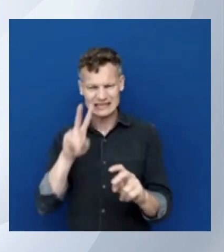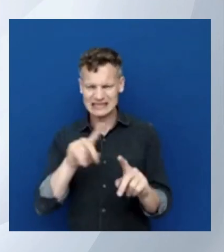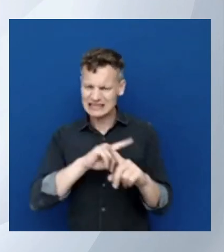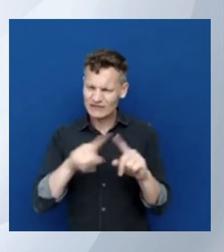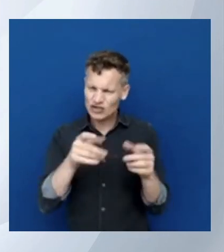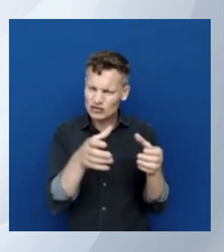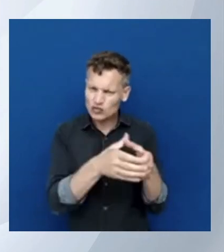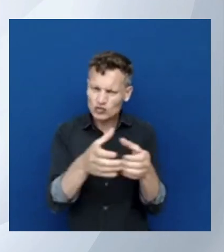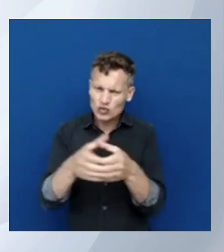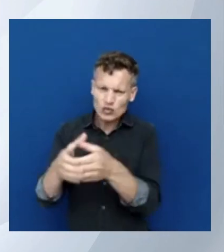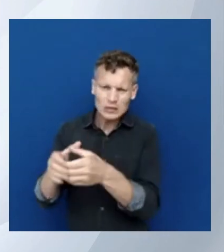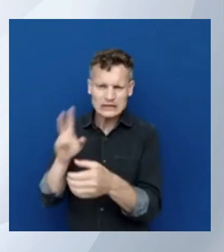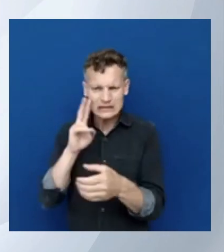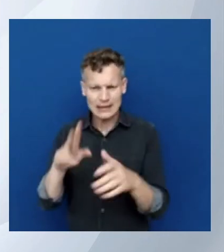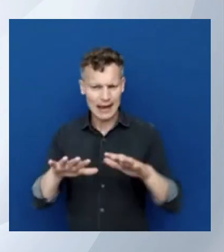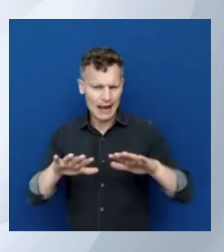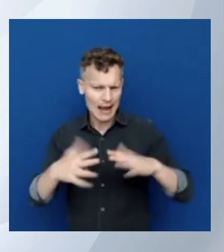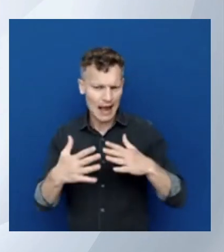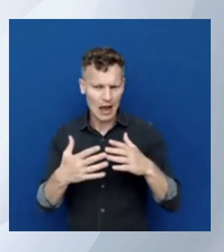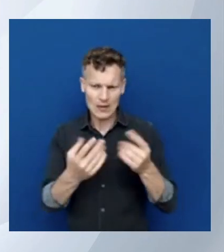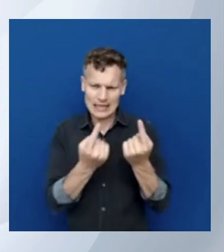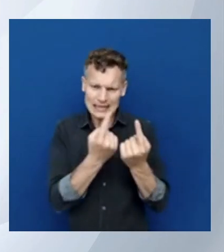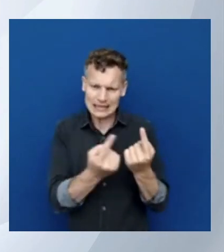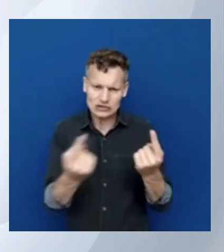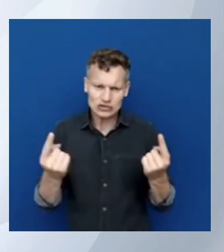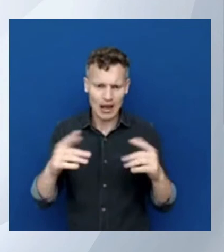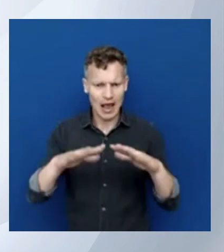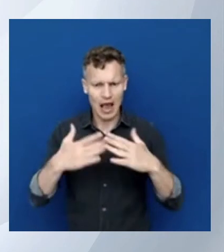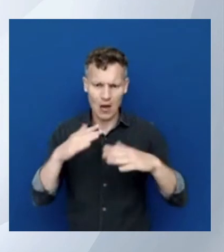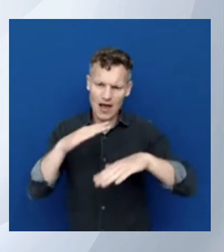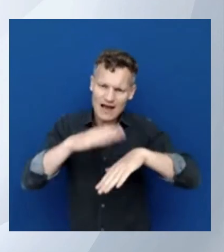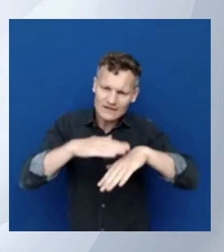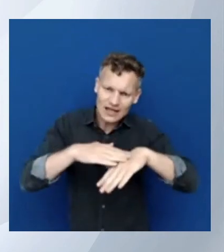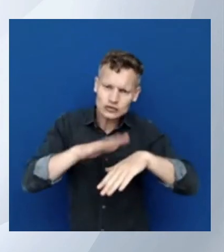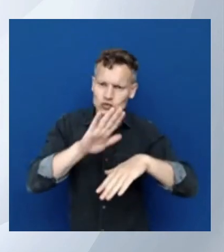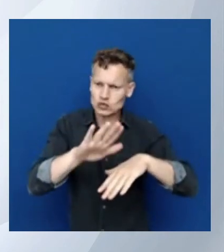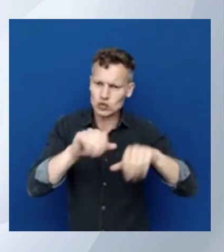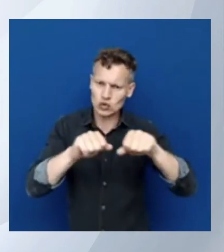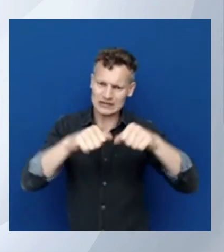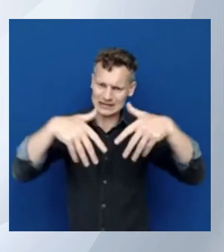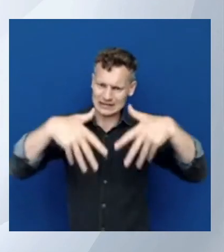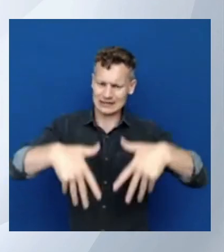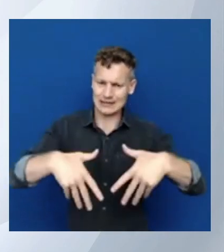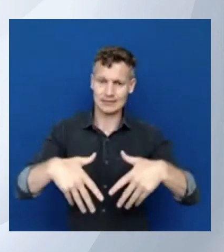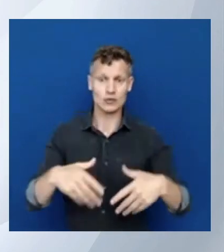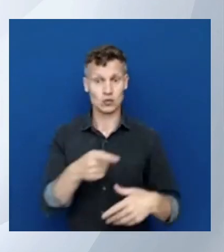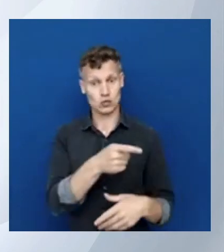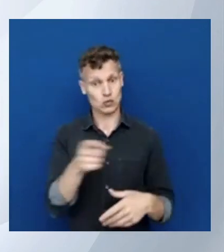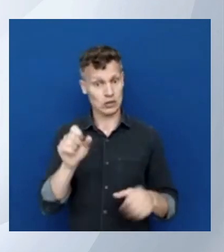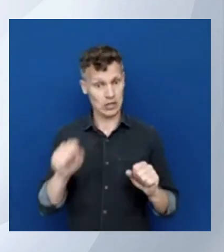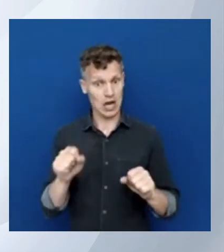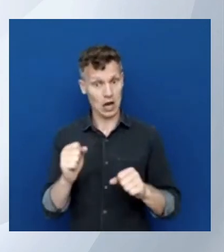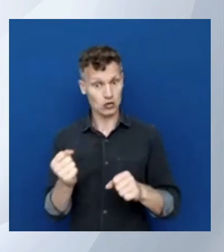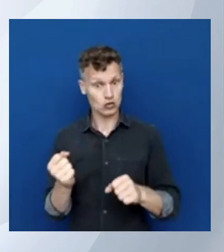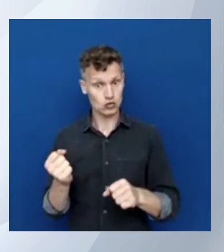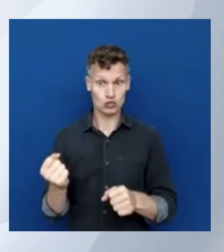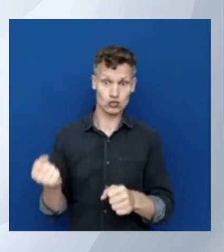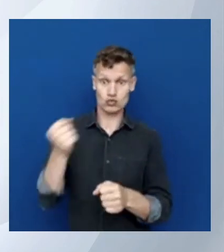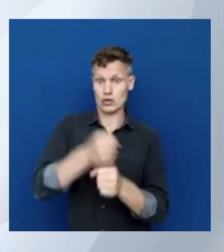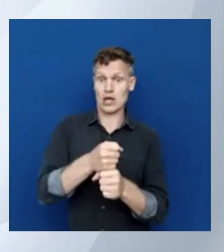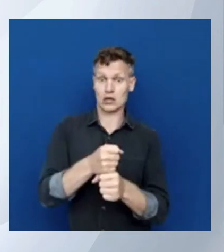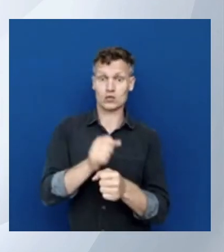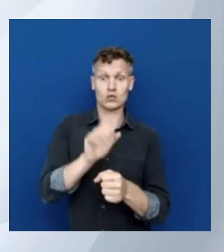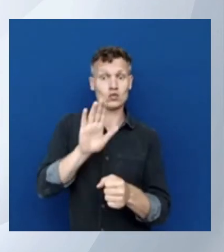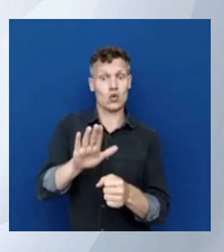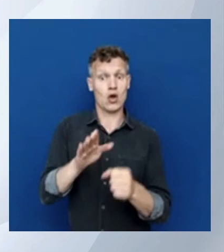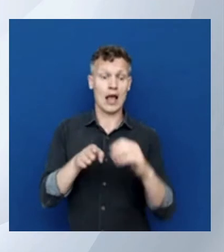how each one actually affects your system. And if you can actually create your accessibility